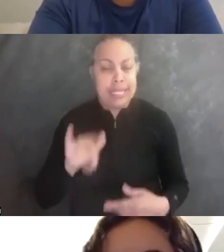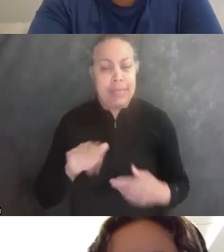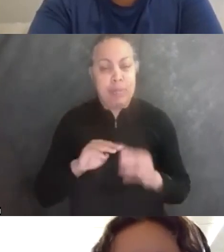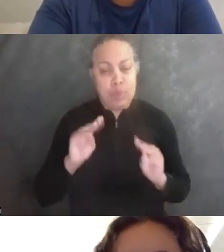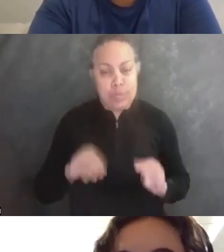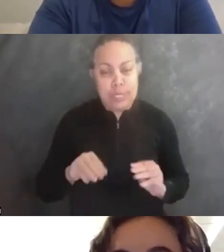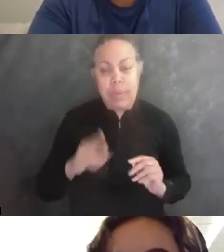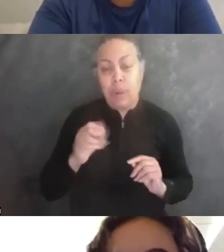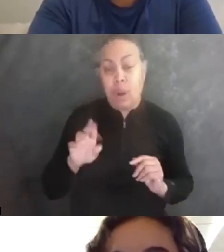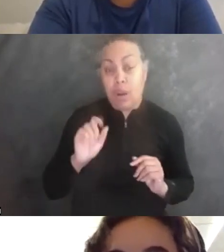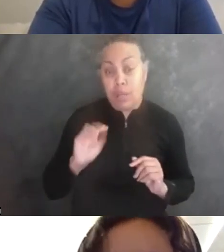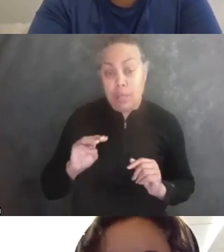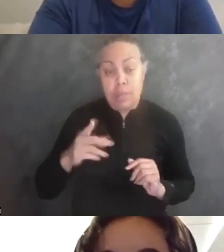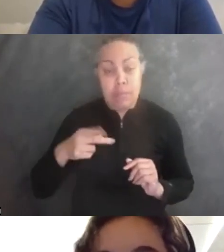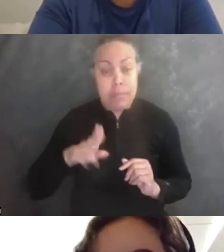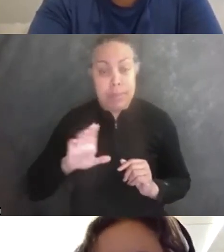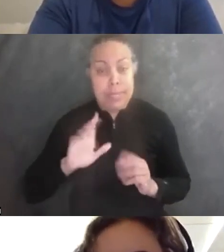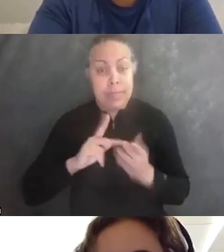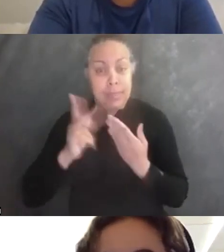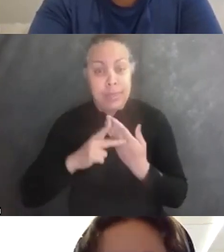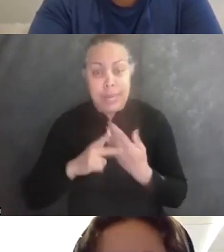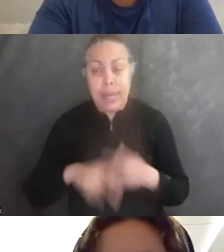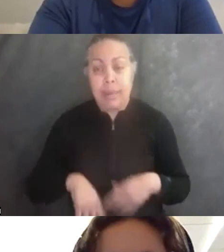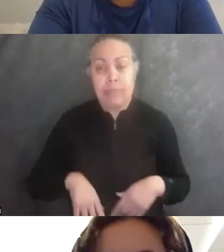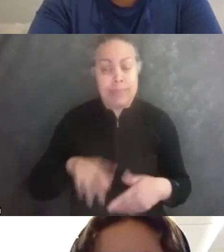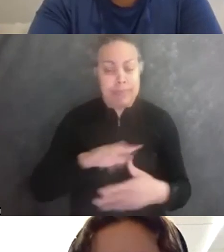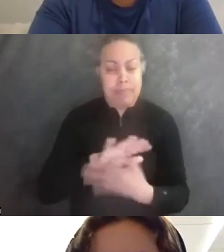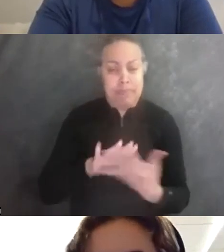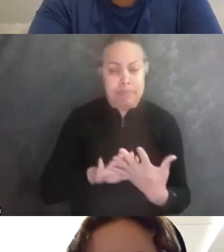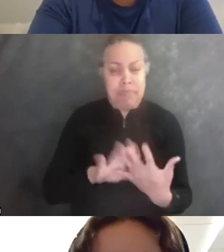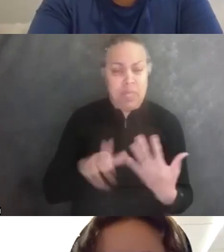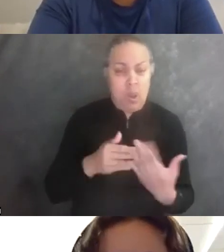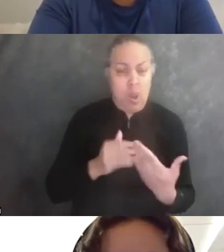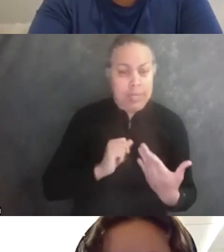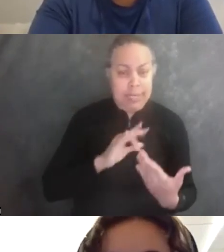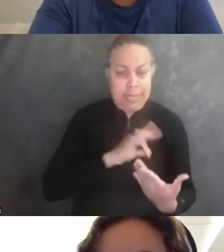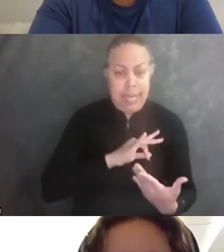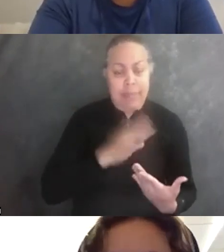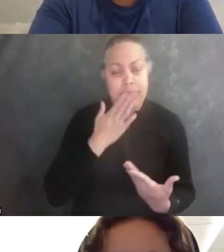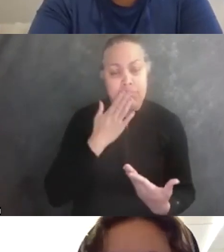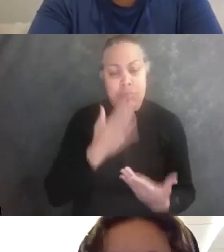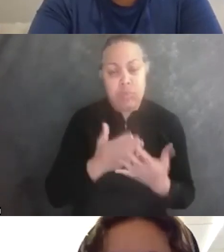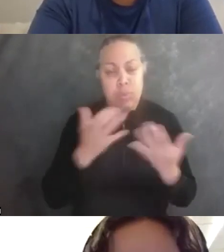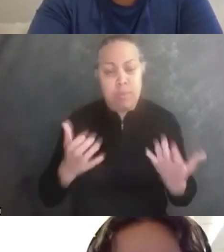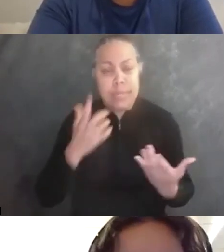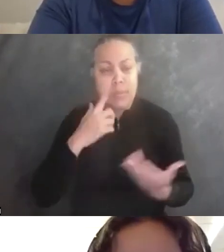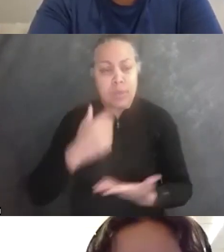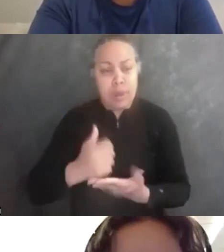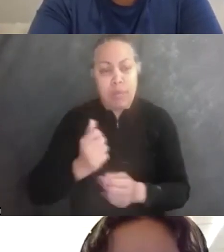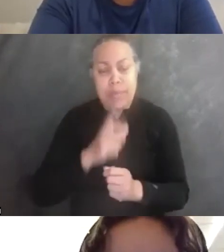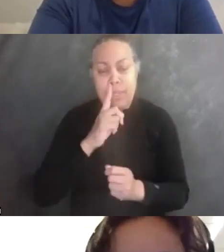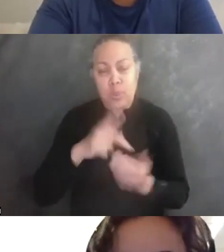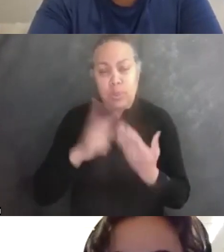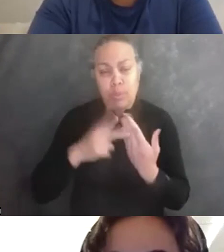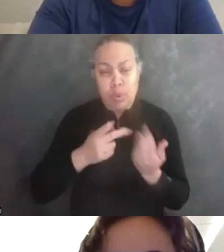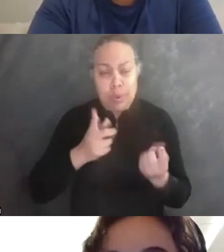Program staff, Adelia, Melania, Tennille, Brianna, and Naomi. Thank you so much for making this program possible